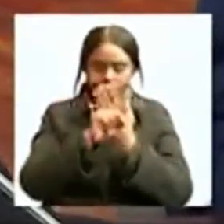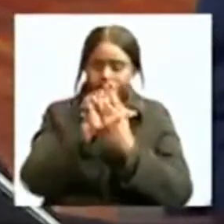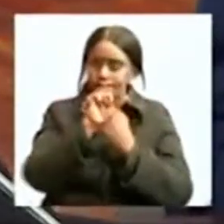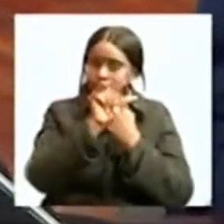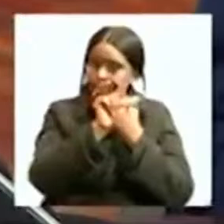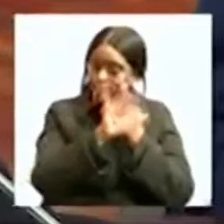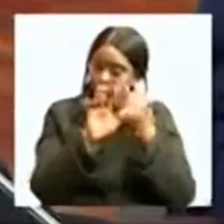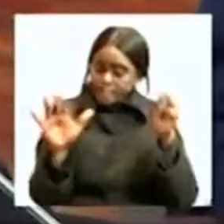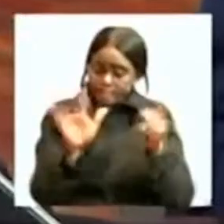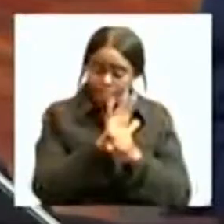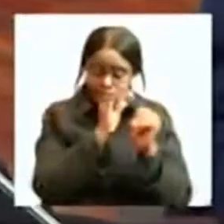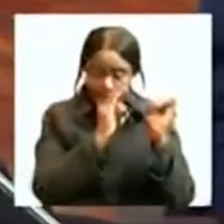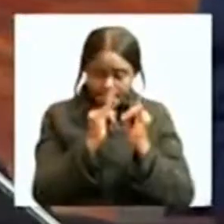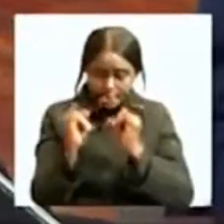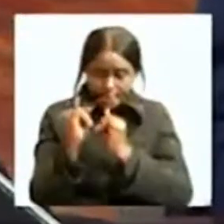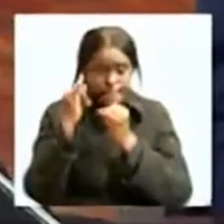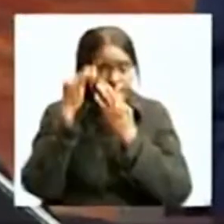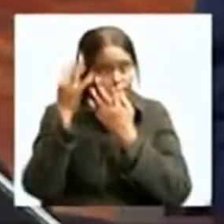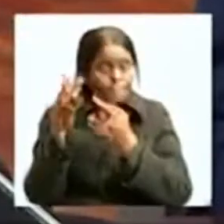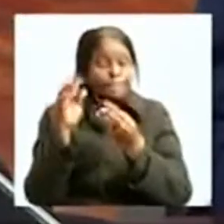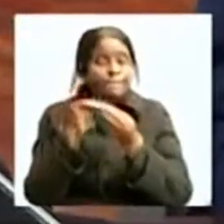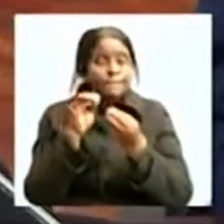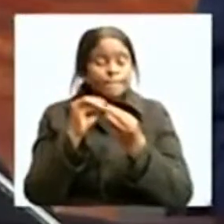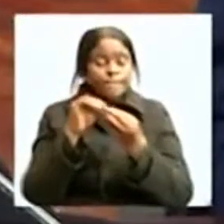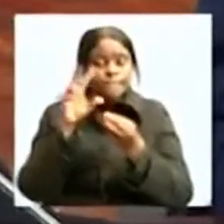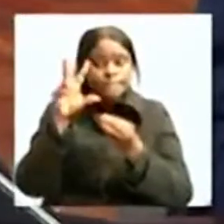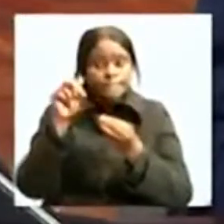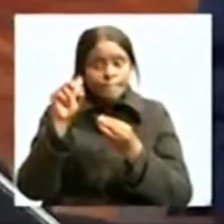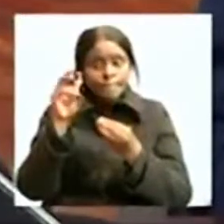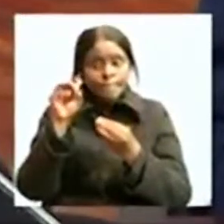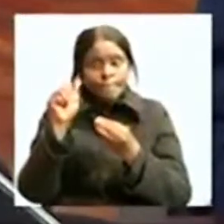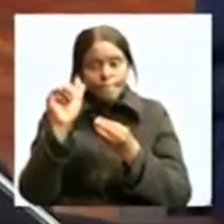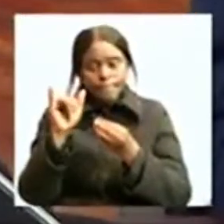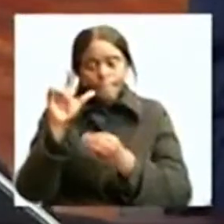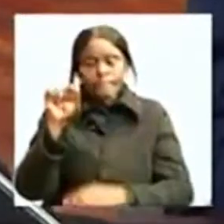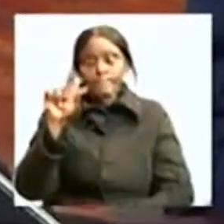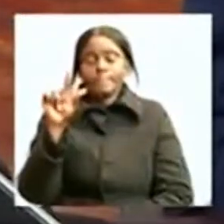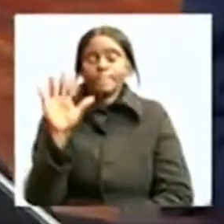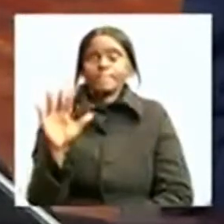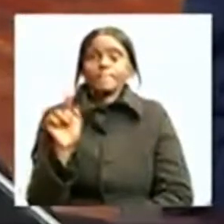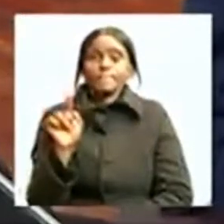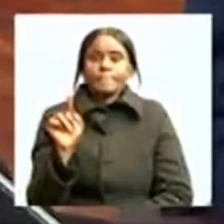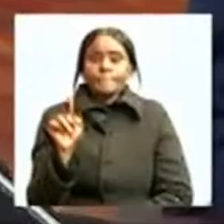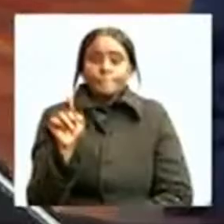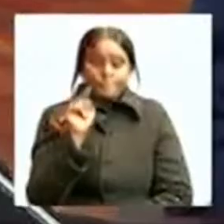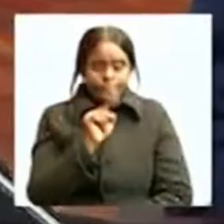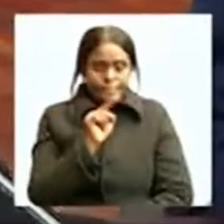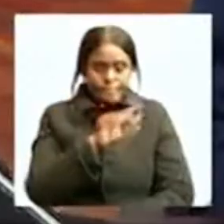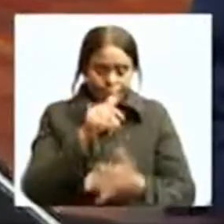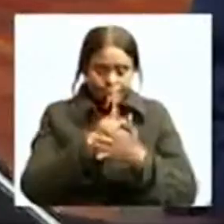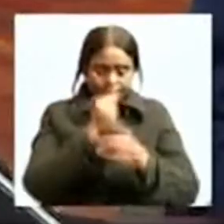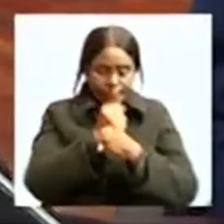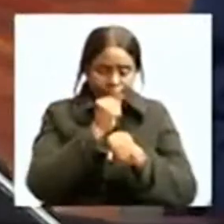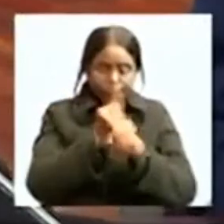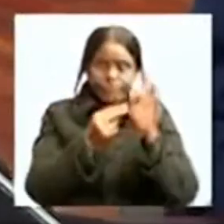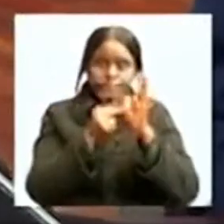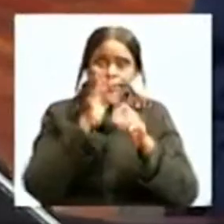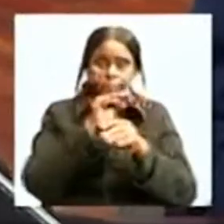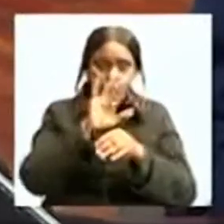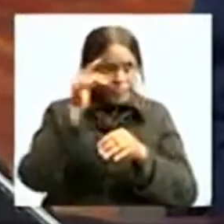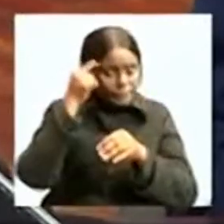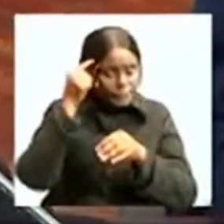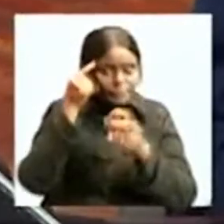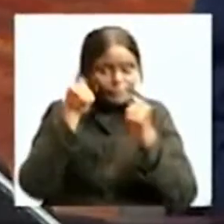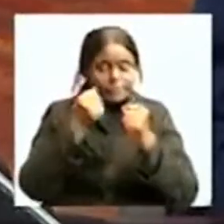with full implementation expected by 30th May 2025. These efforts reflect the government's